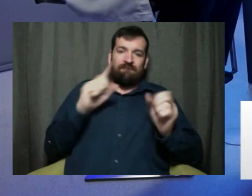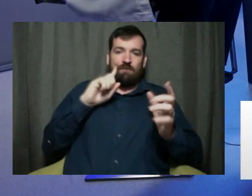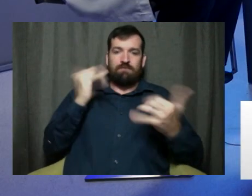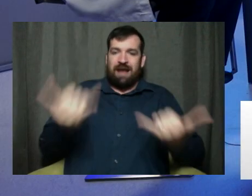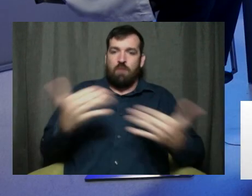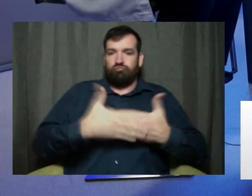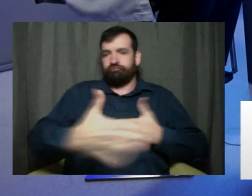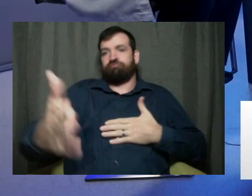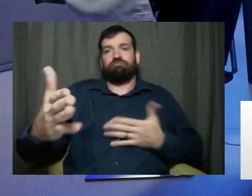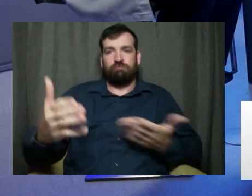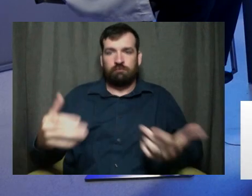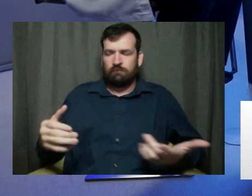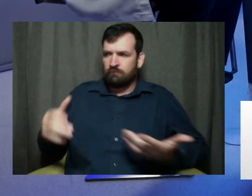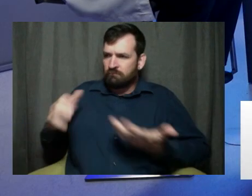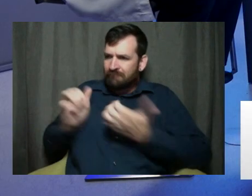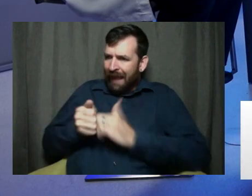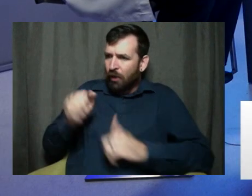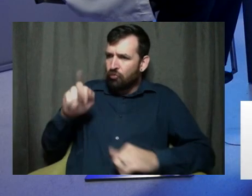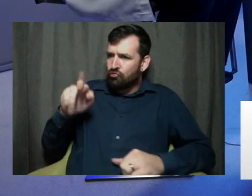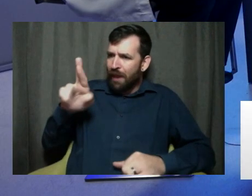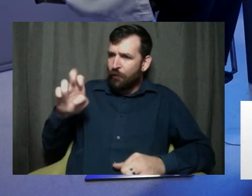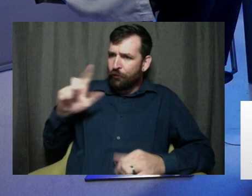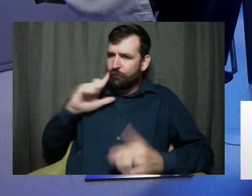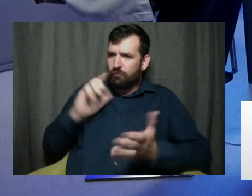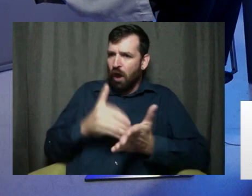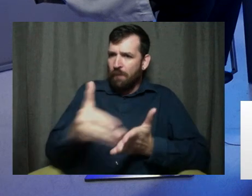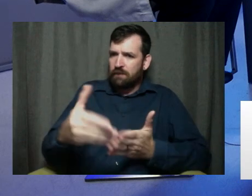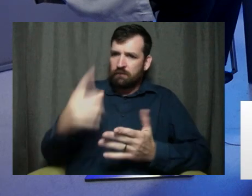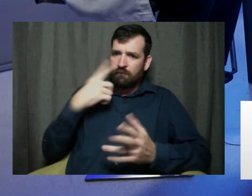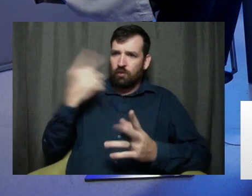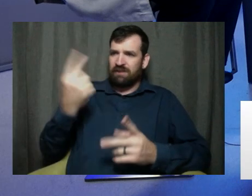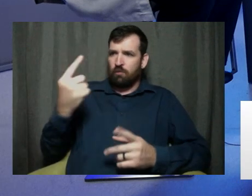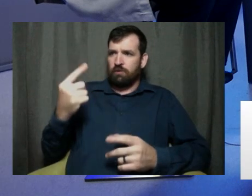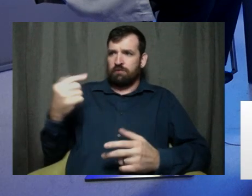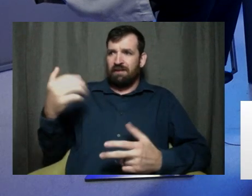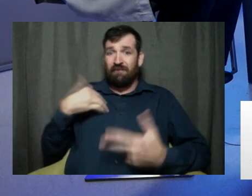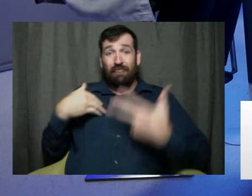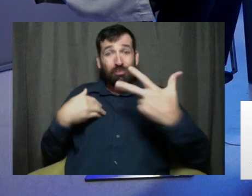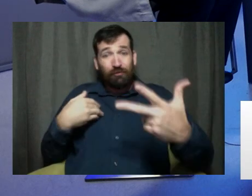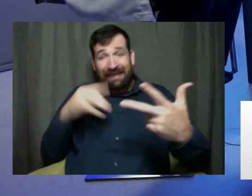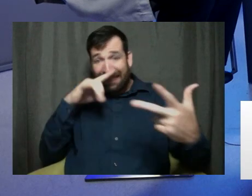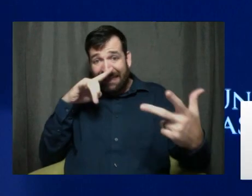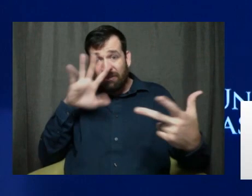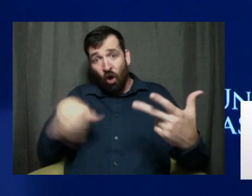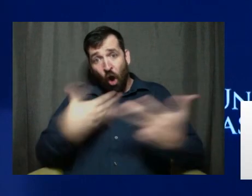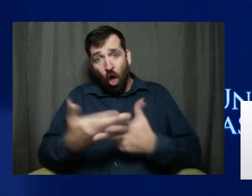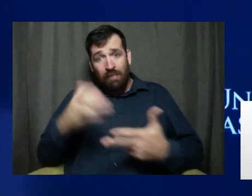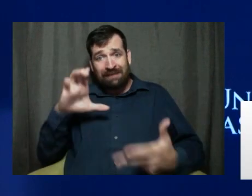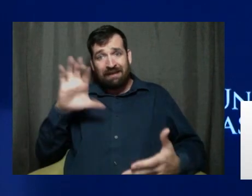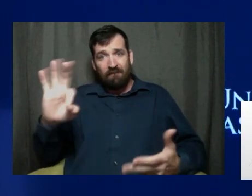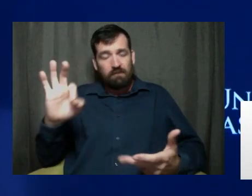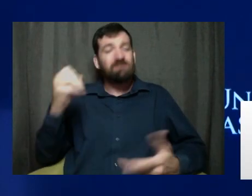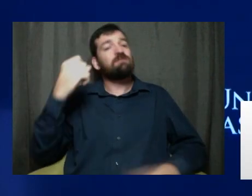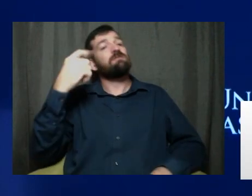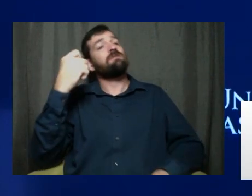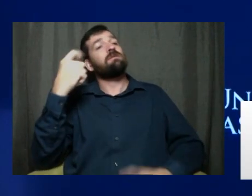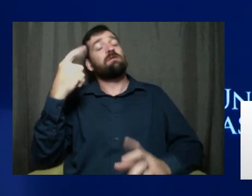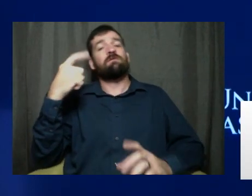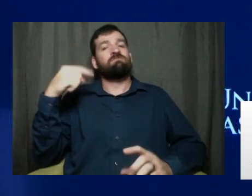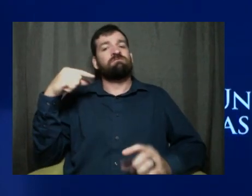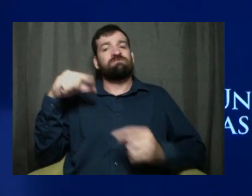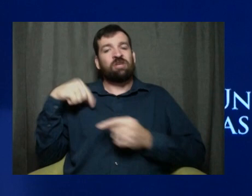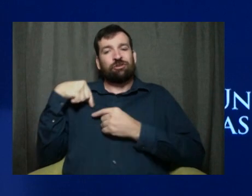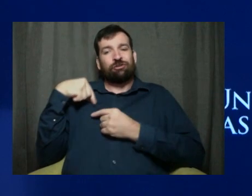how rare or common is it for someone to have 3 children with cystic fibrosis? Well, it's a genetic condition,